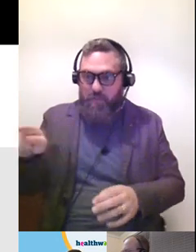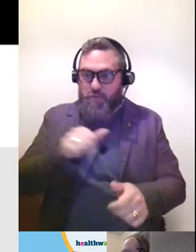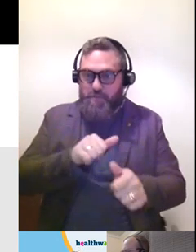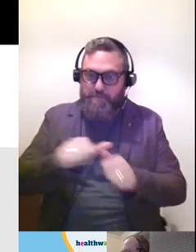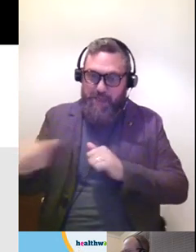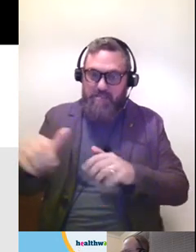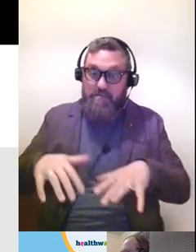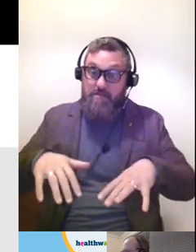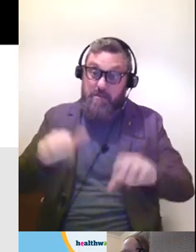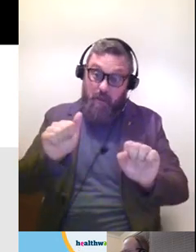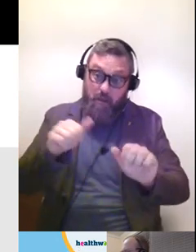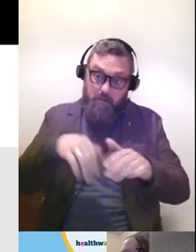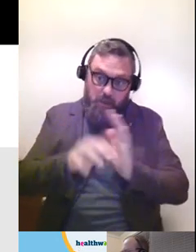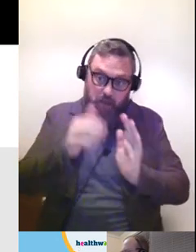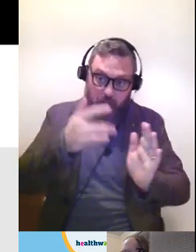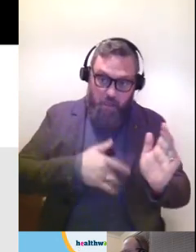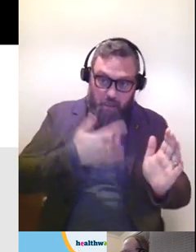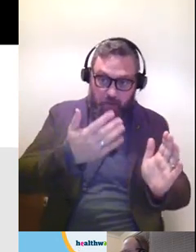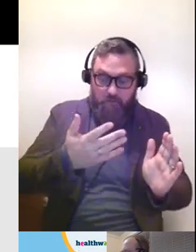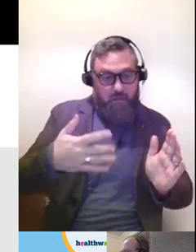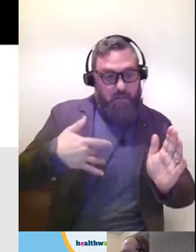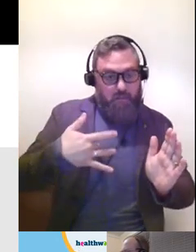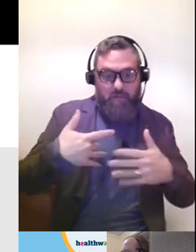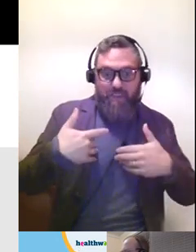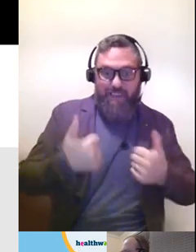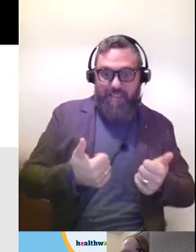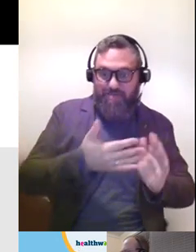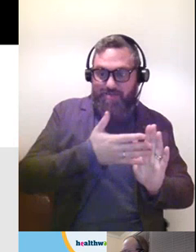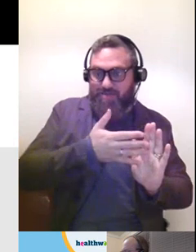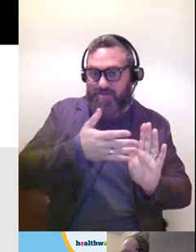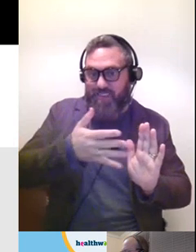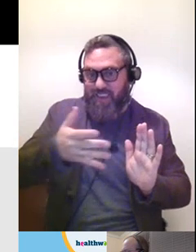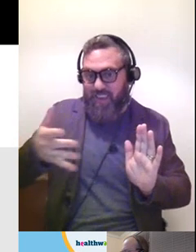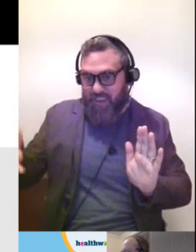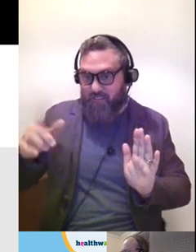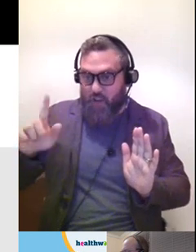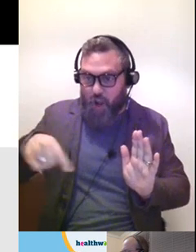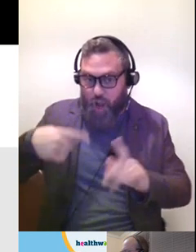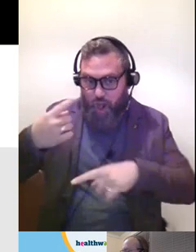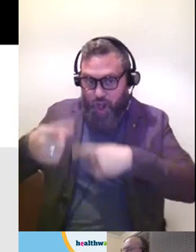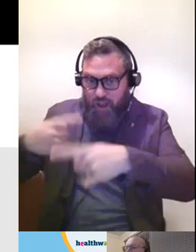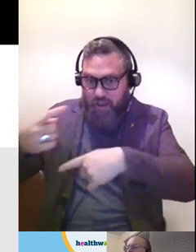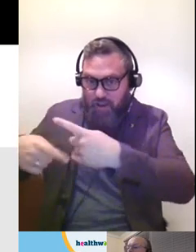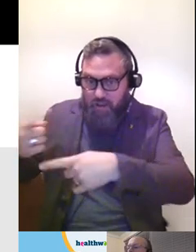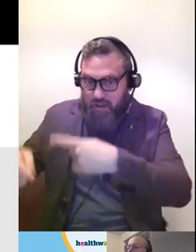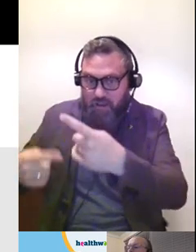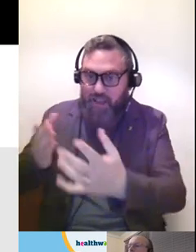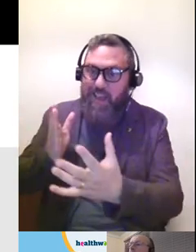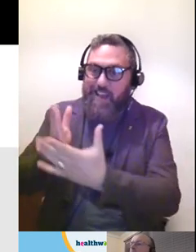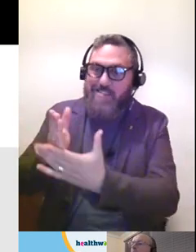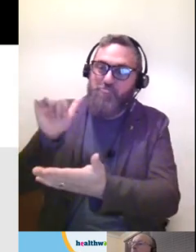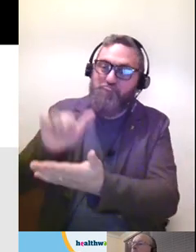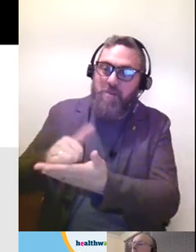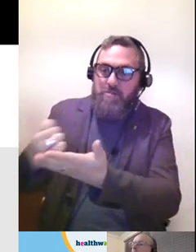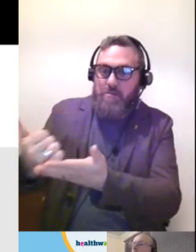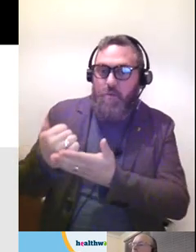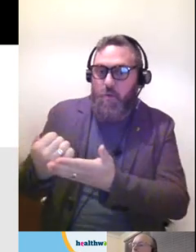in life, to live happier and healthy lives for longer, and to be able to access the right support when we need